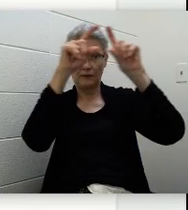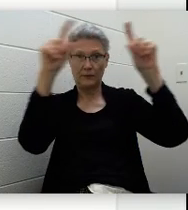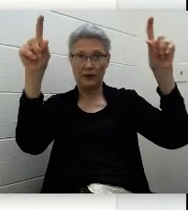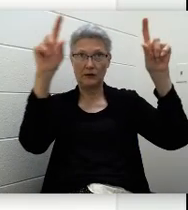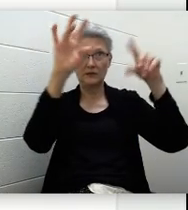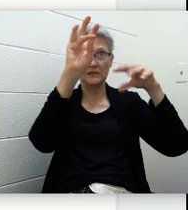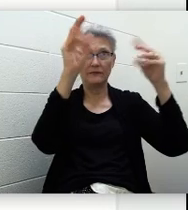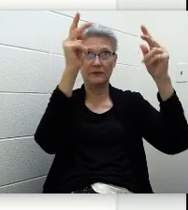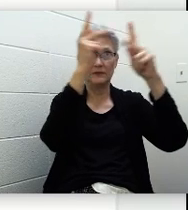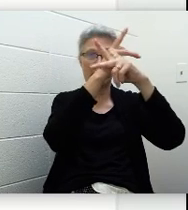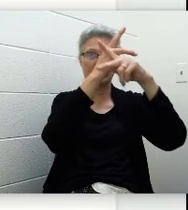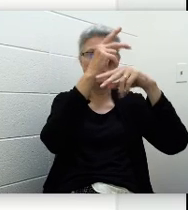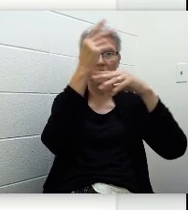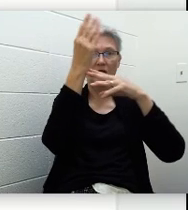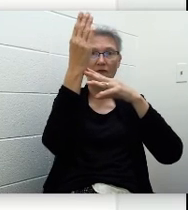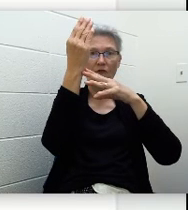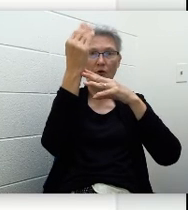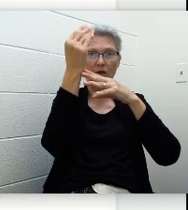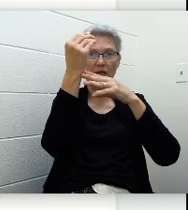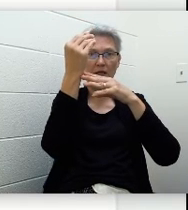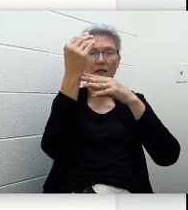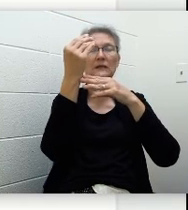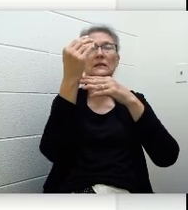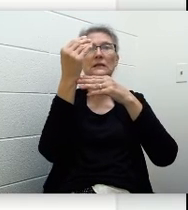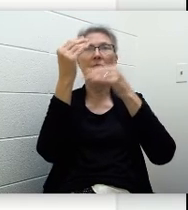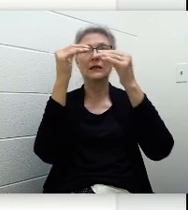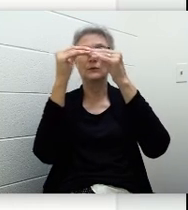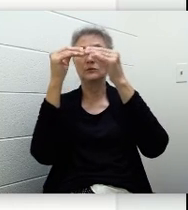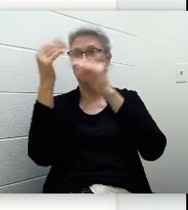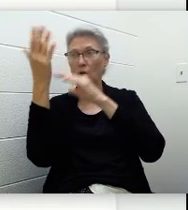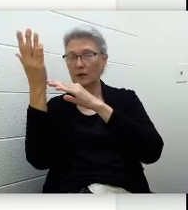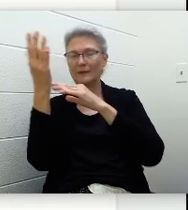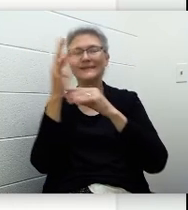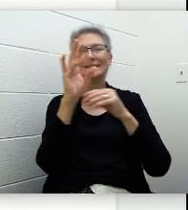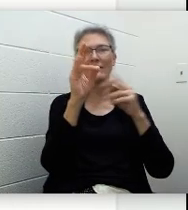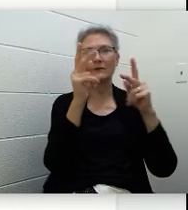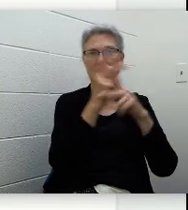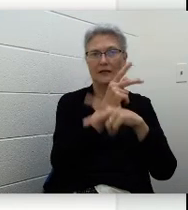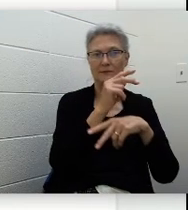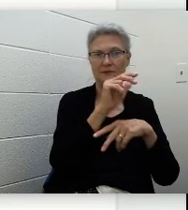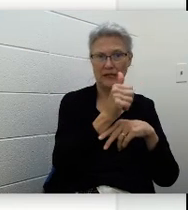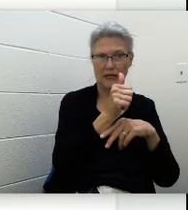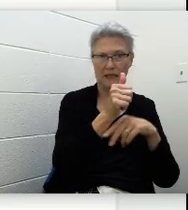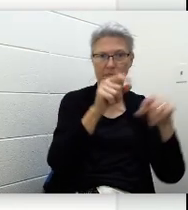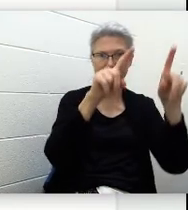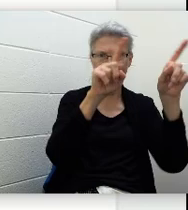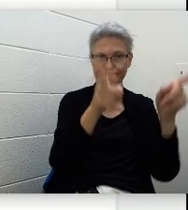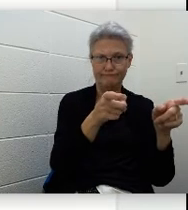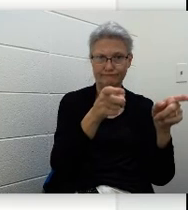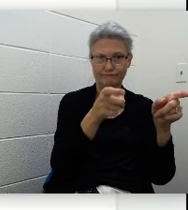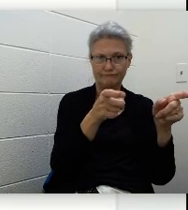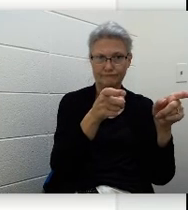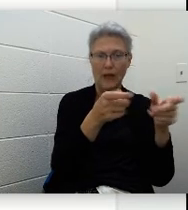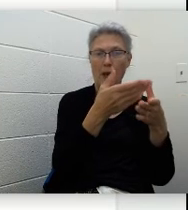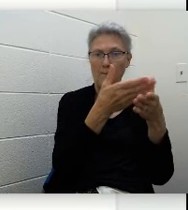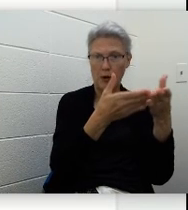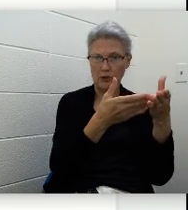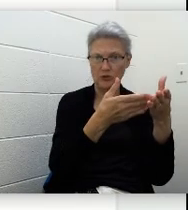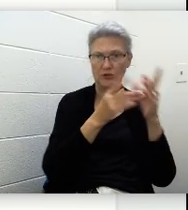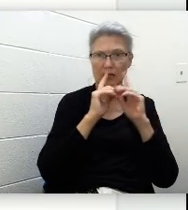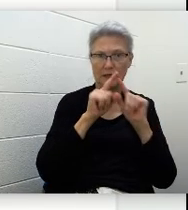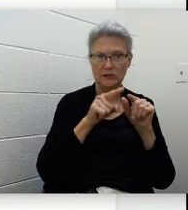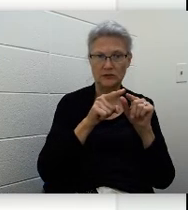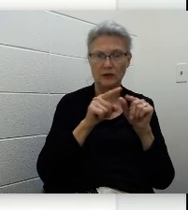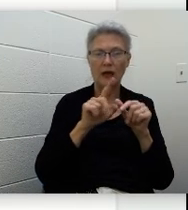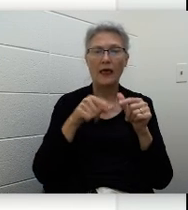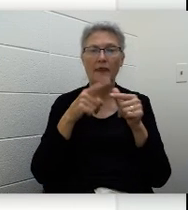7 times 10. So 7 times 10. That will give us our partial product. Then we need to